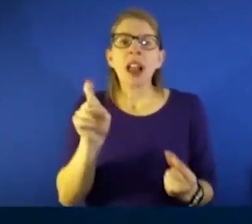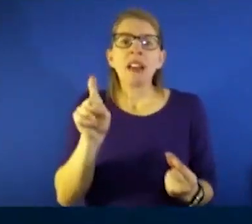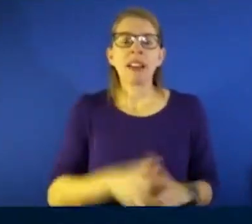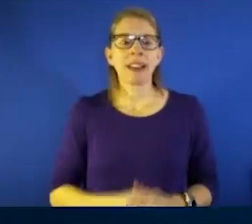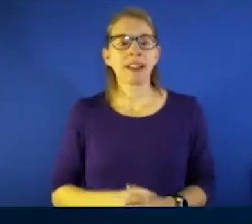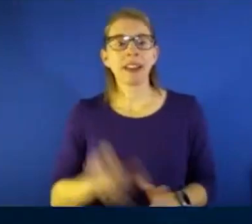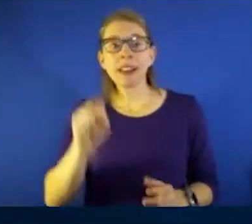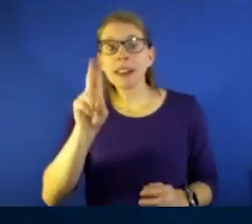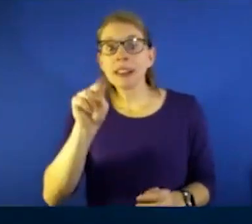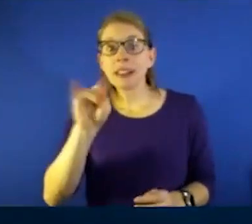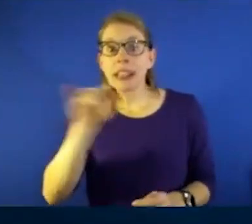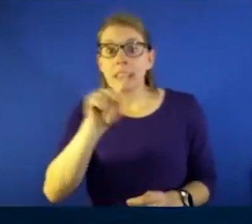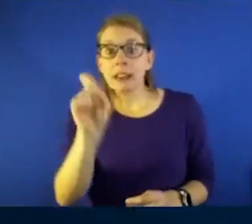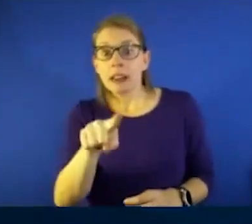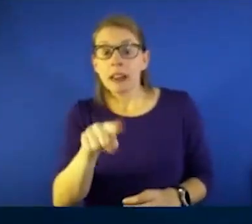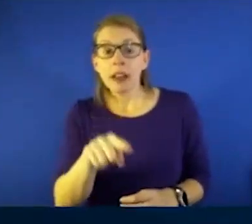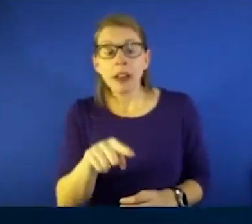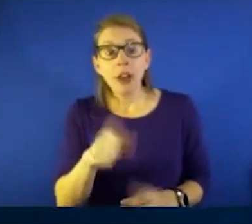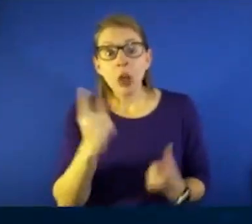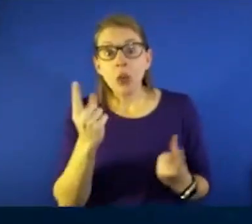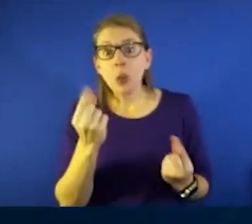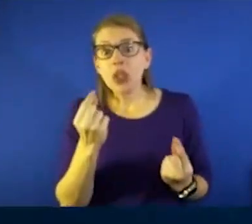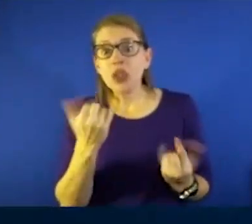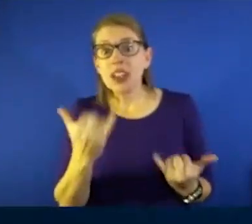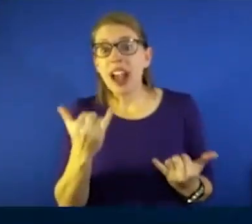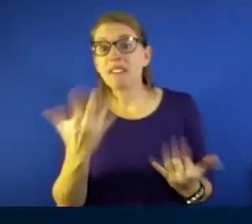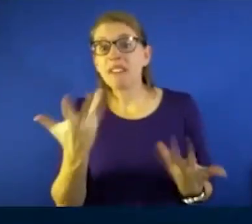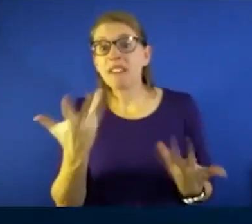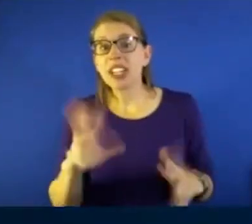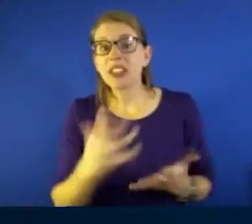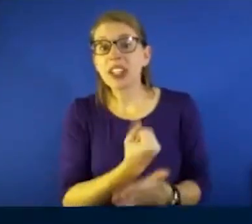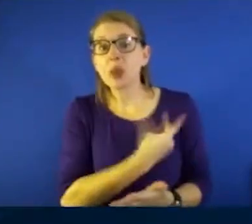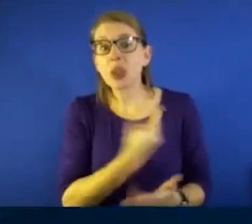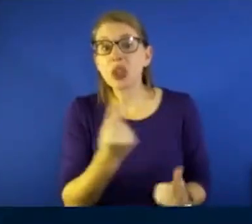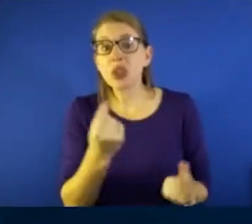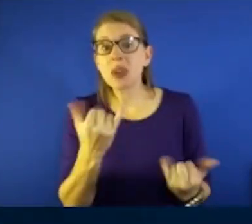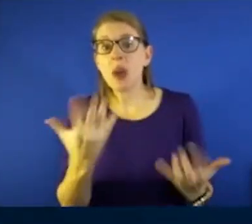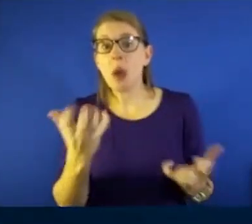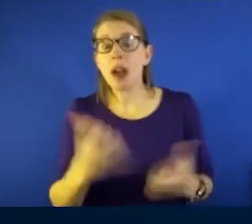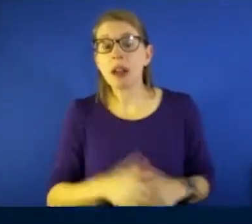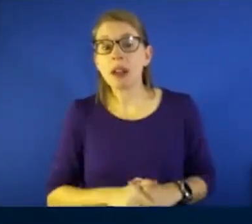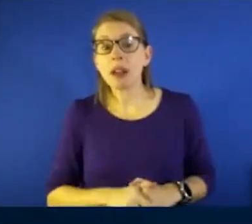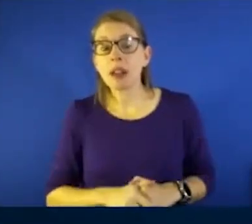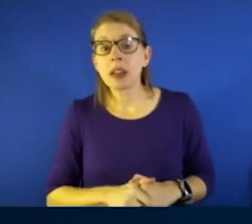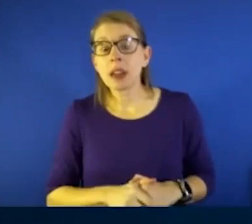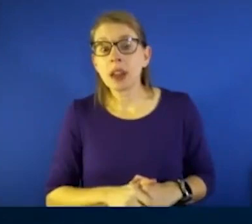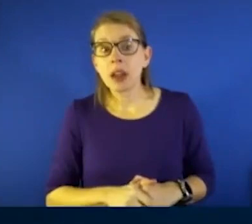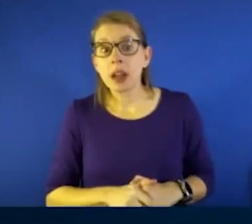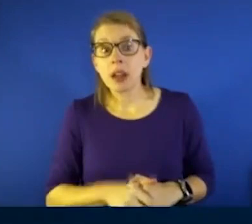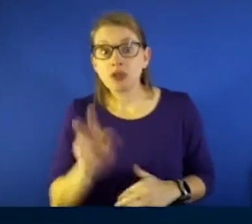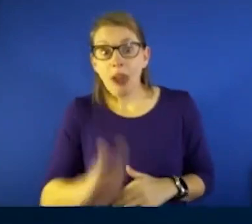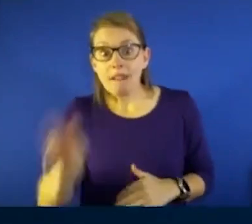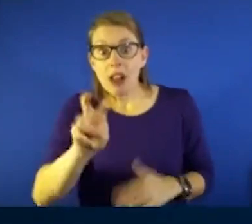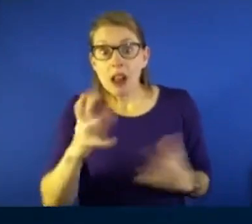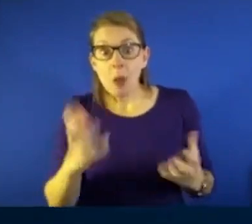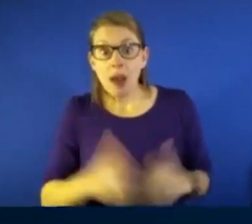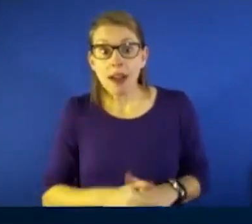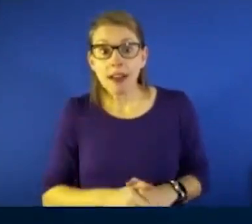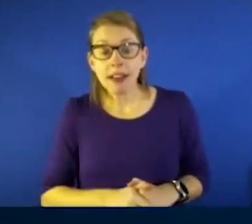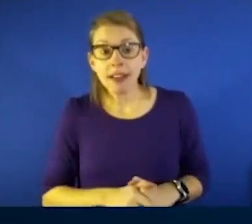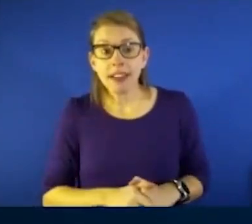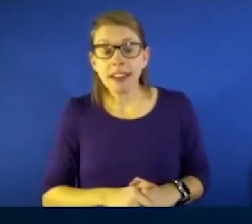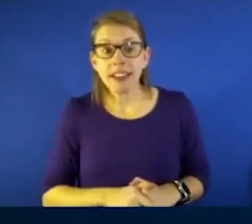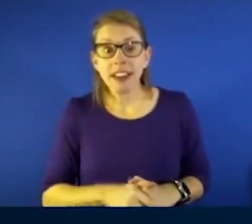Stites asked you something. What do you want to go do now that you're vaccinated? What do you want, travel? Las Vegas. Go to